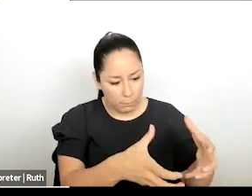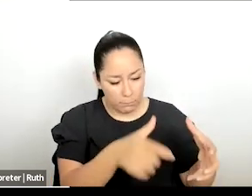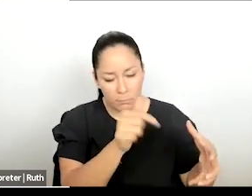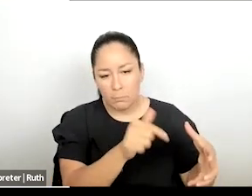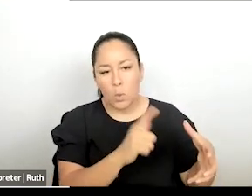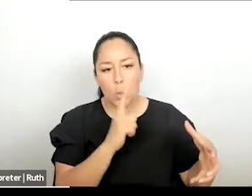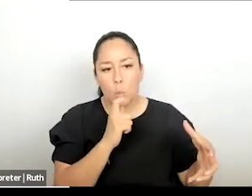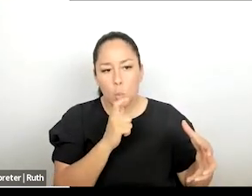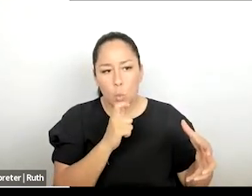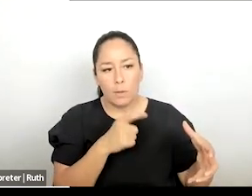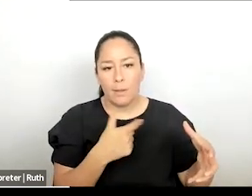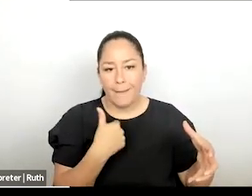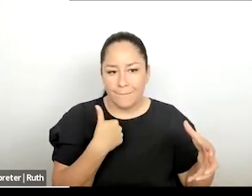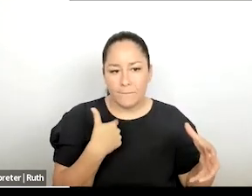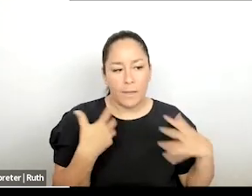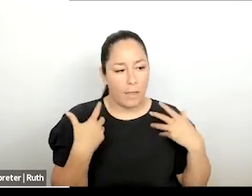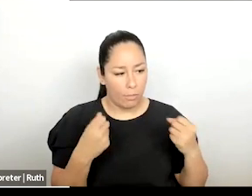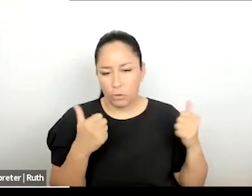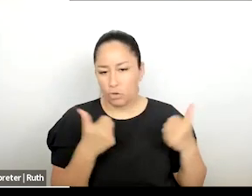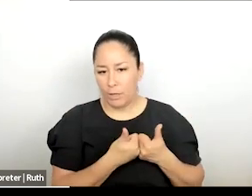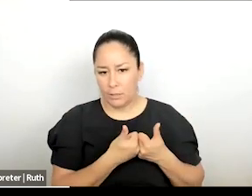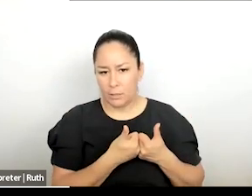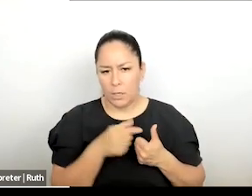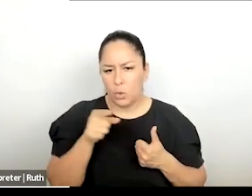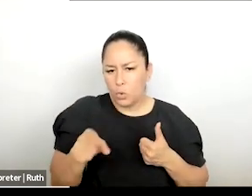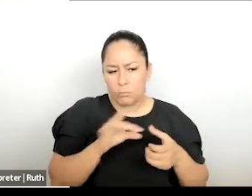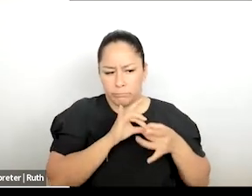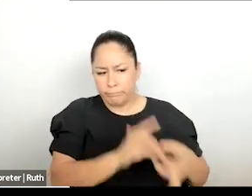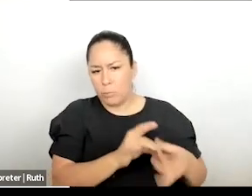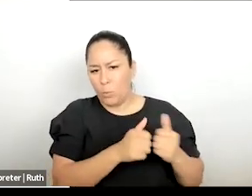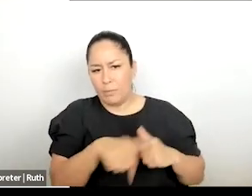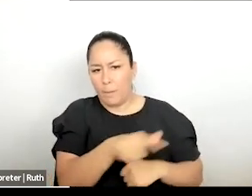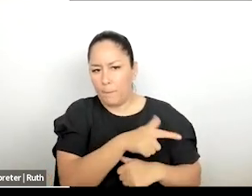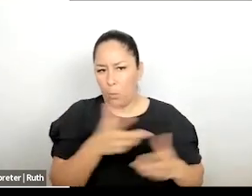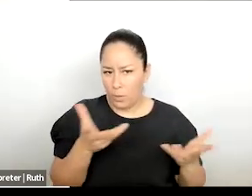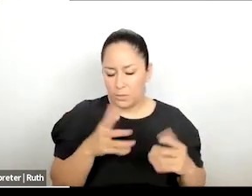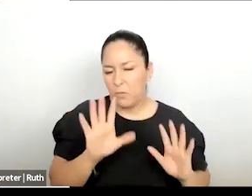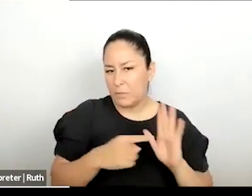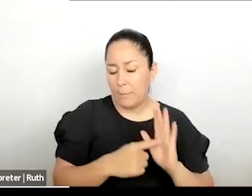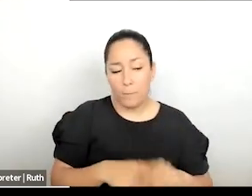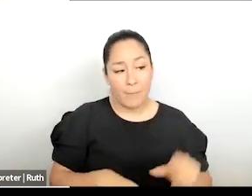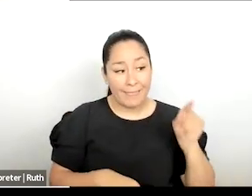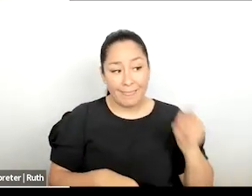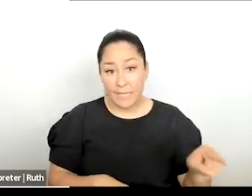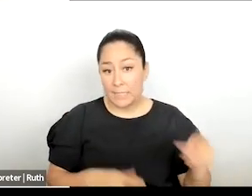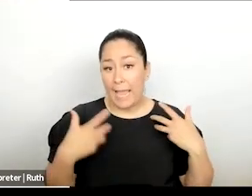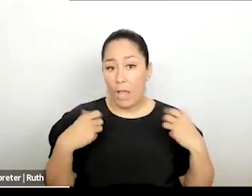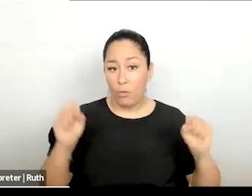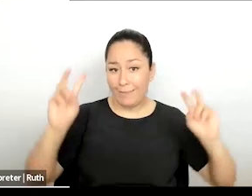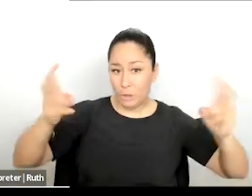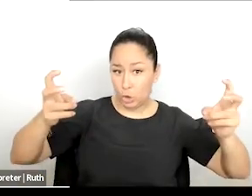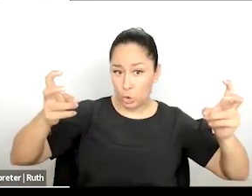population that is experiencing the health challenge. So we have to be able to say this is the health issue, and this is a